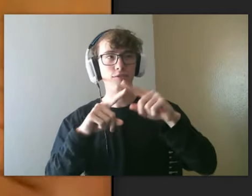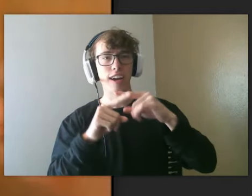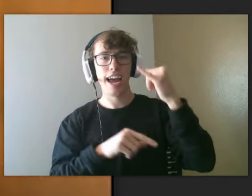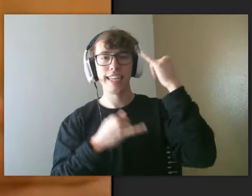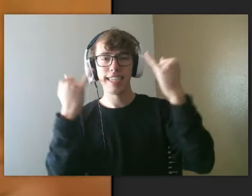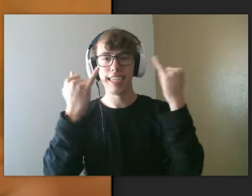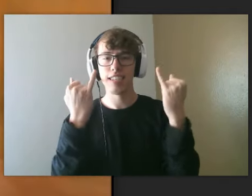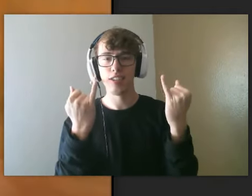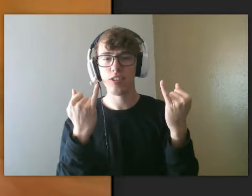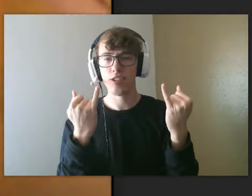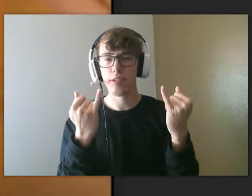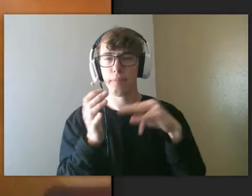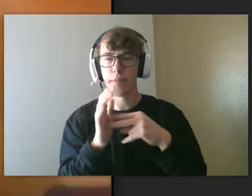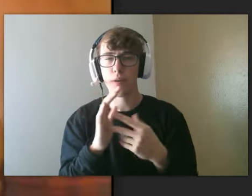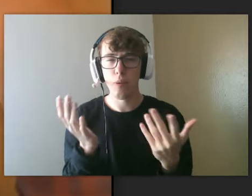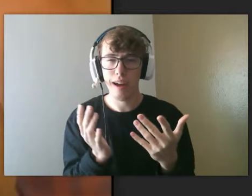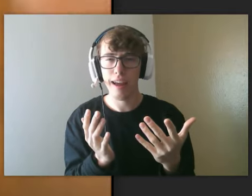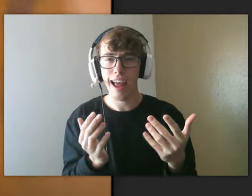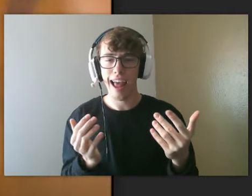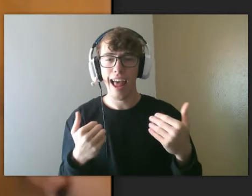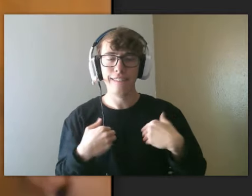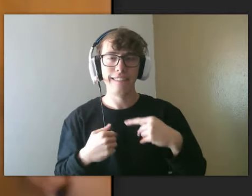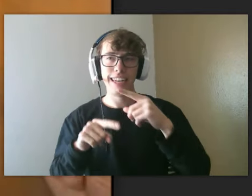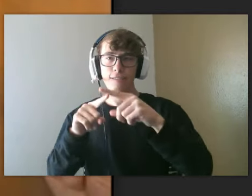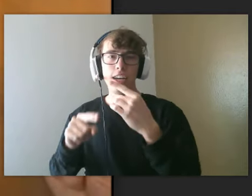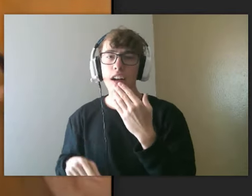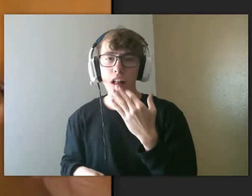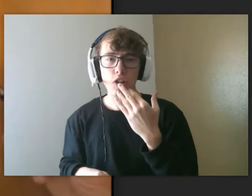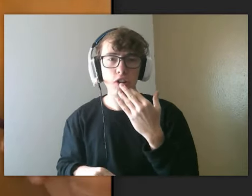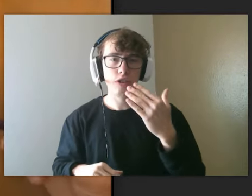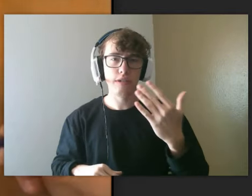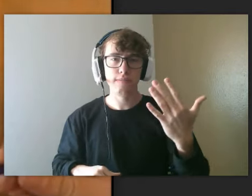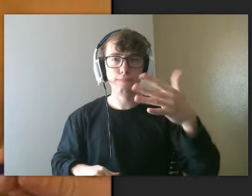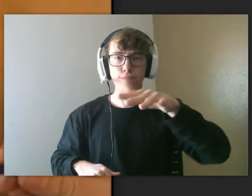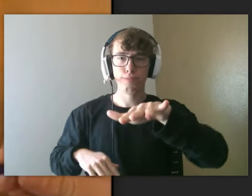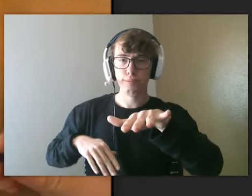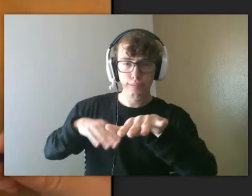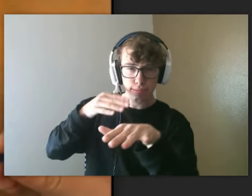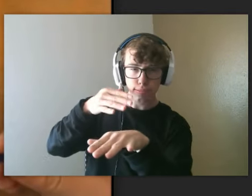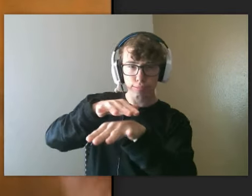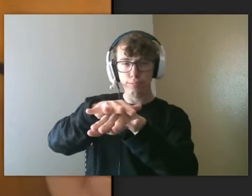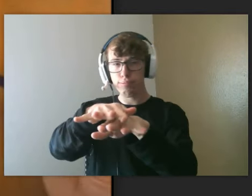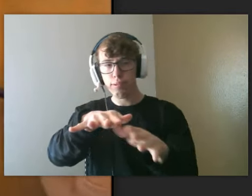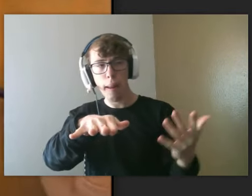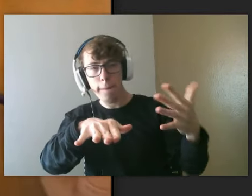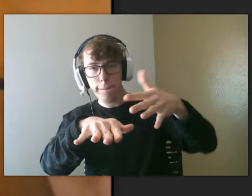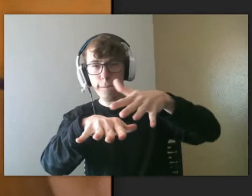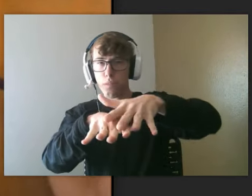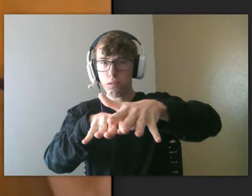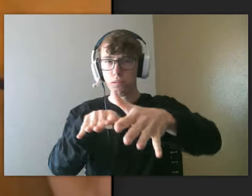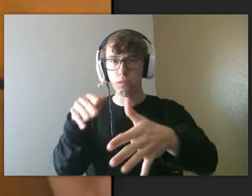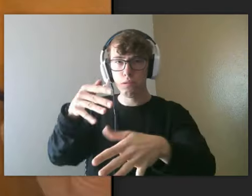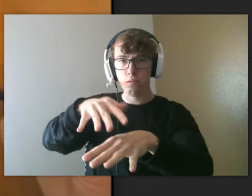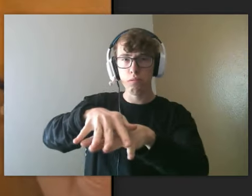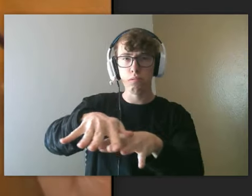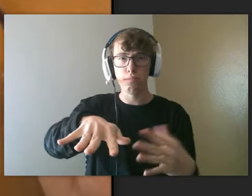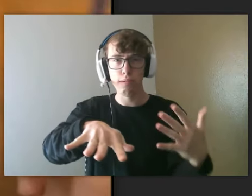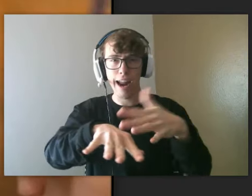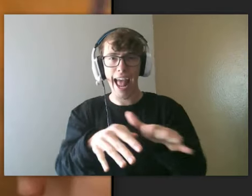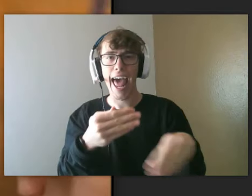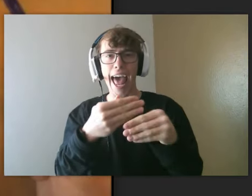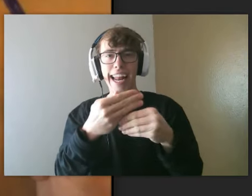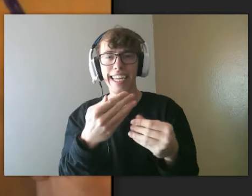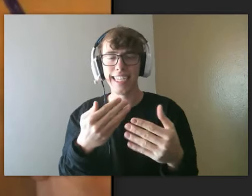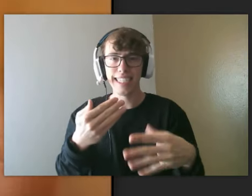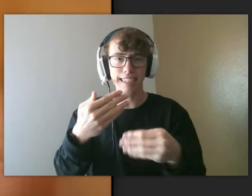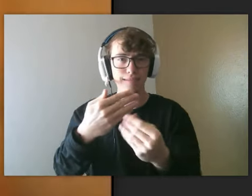overlapping colors on top of each other. And as we overlap those colors, we're going to create transitions or tertiary colors. So